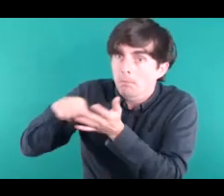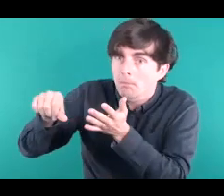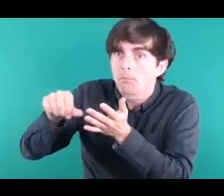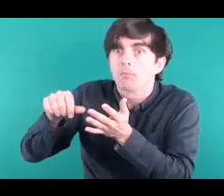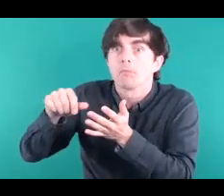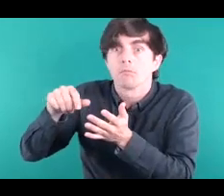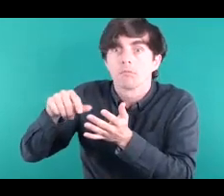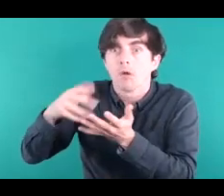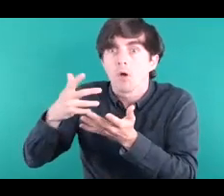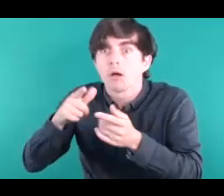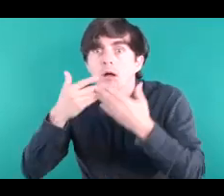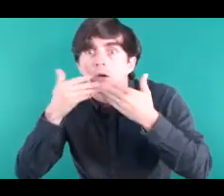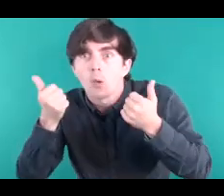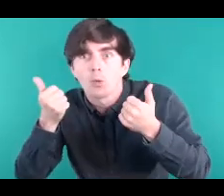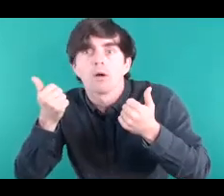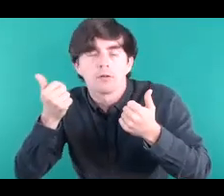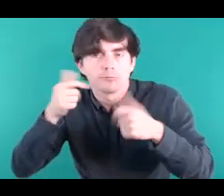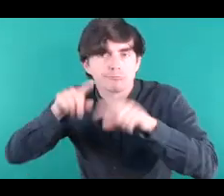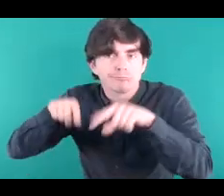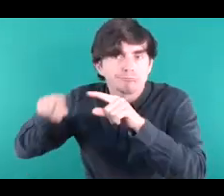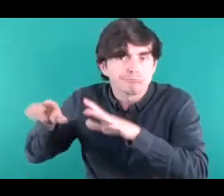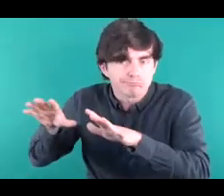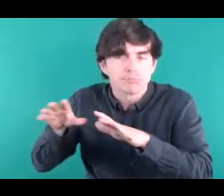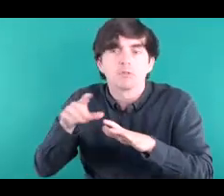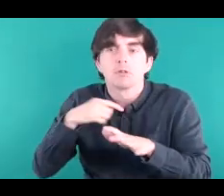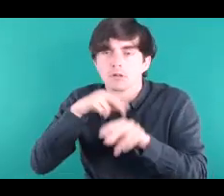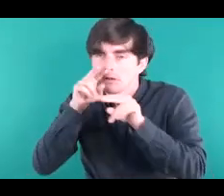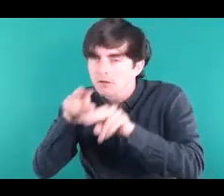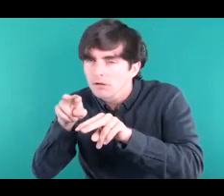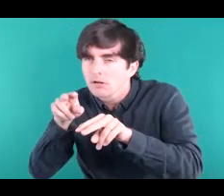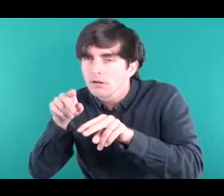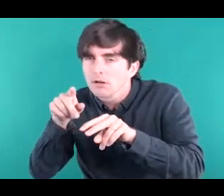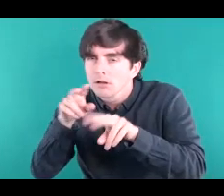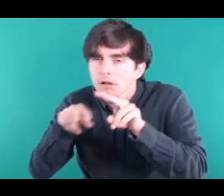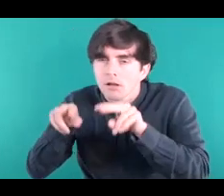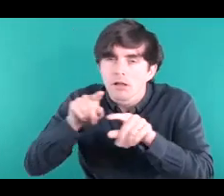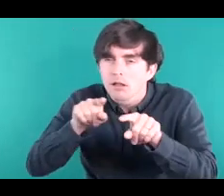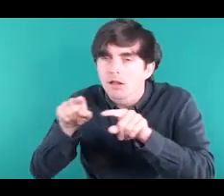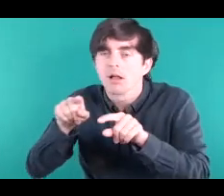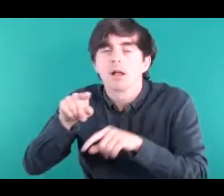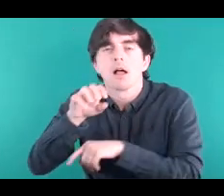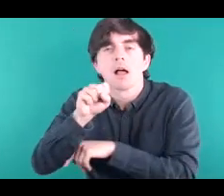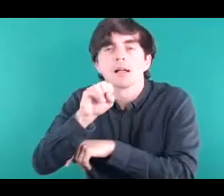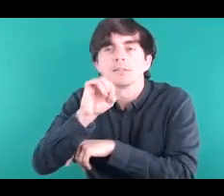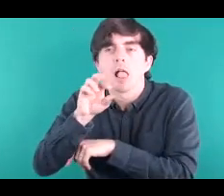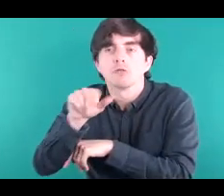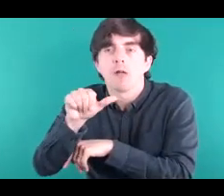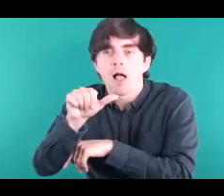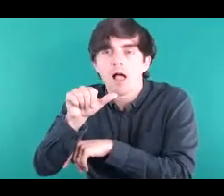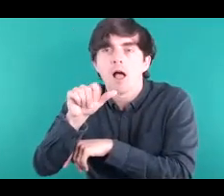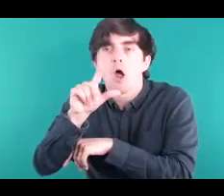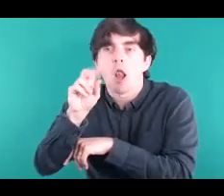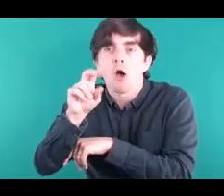items and protective gear together with a bit of cash to persons with disabilities that they have on their listing. So